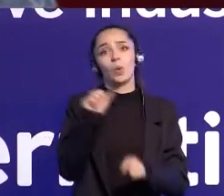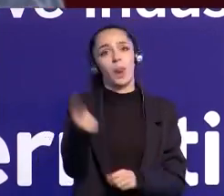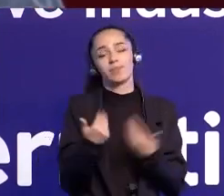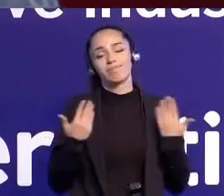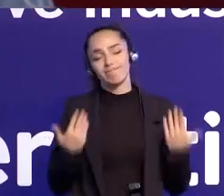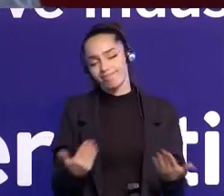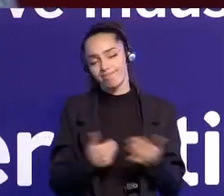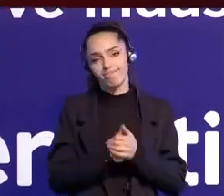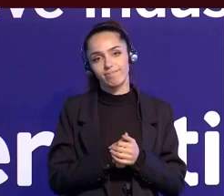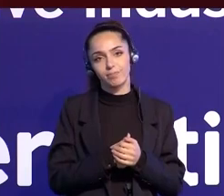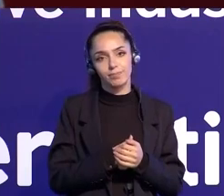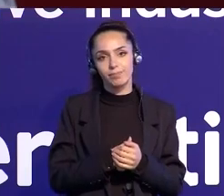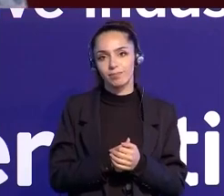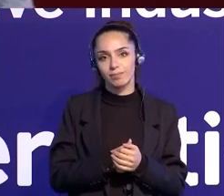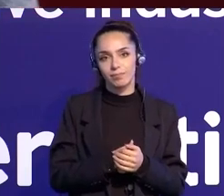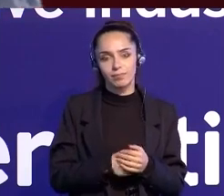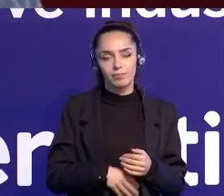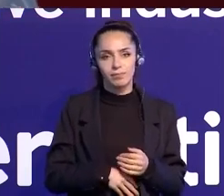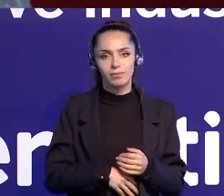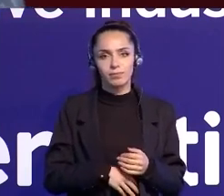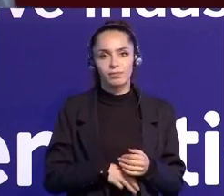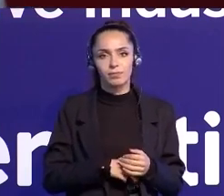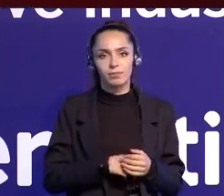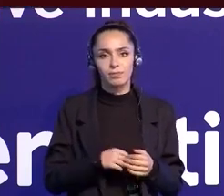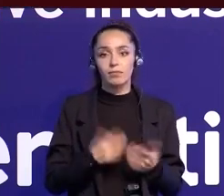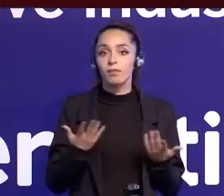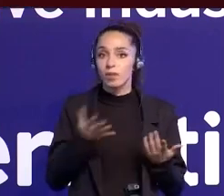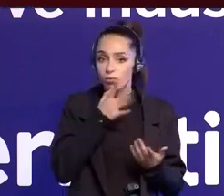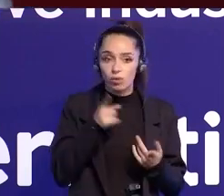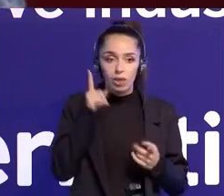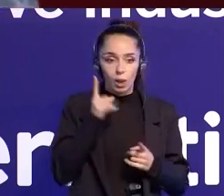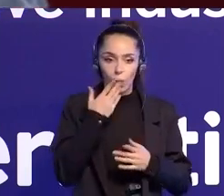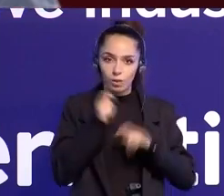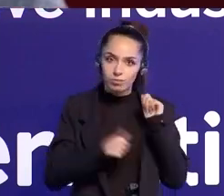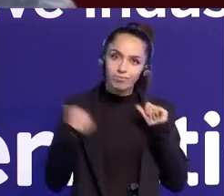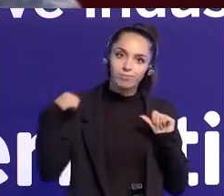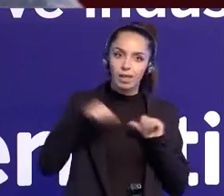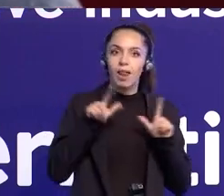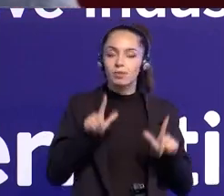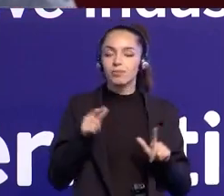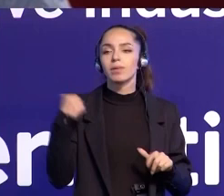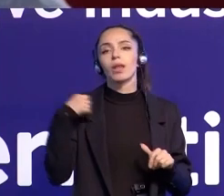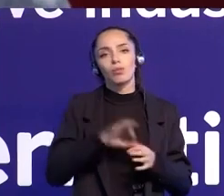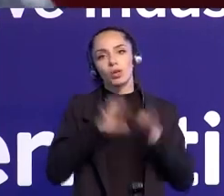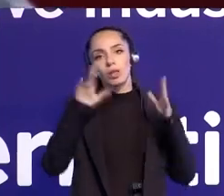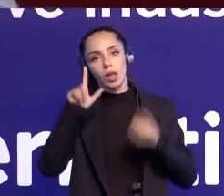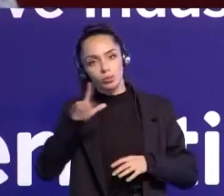schemes for establishing closer ties between universities and creative businesses,